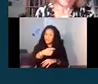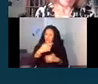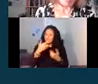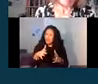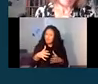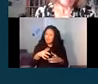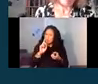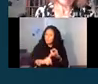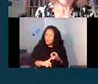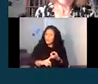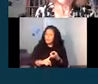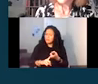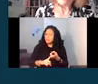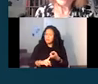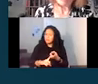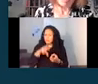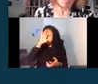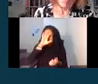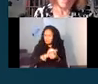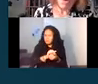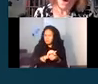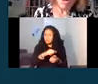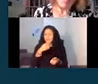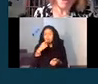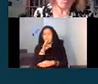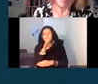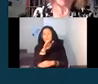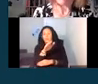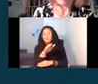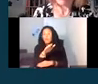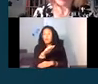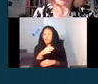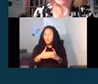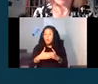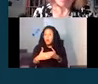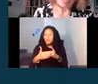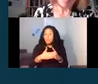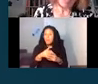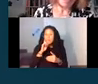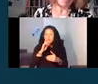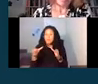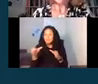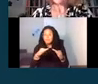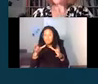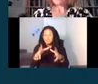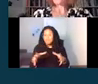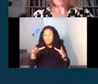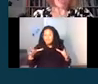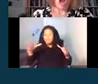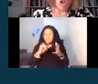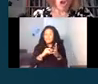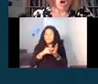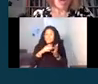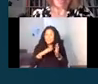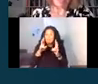permanent legacy. In the future, more and more women will be working in STEM subjects, and they'll be joining